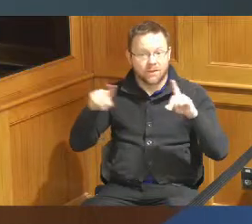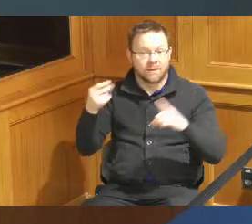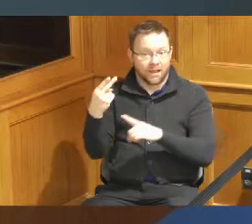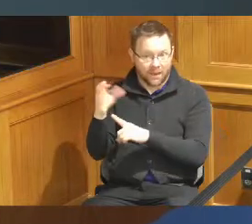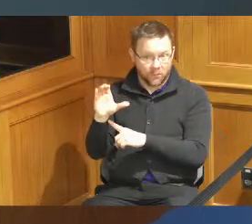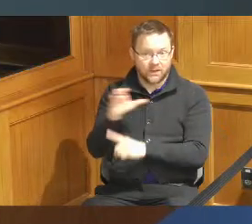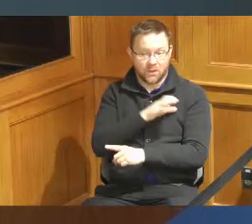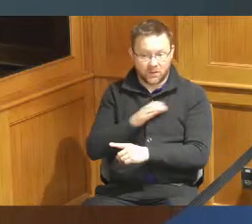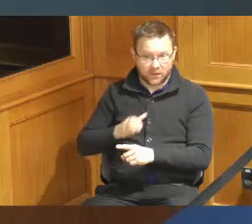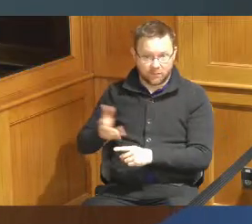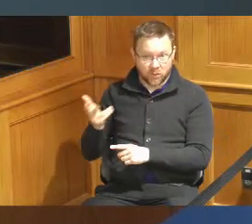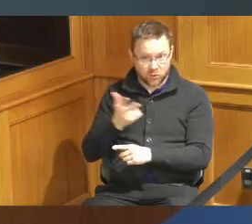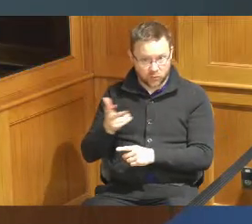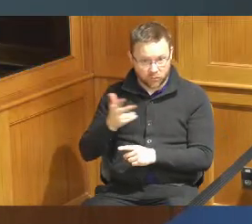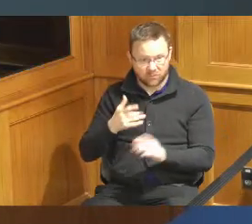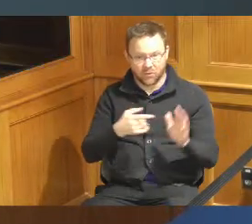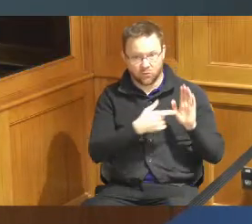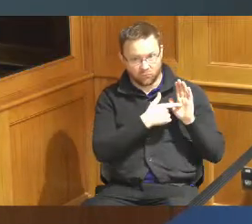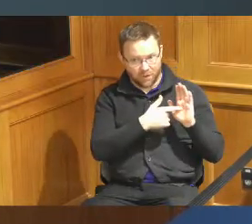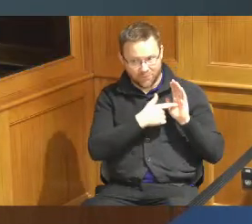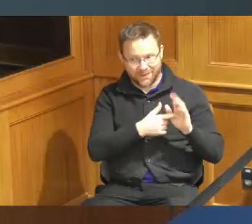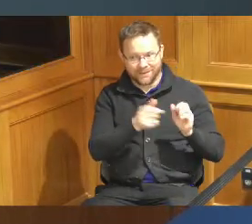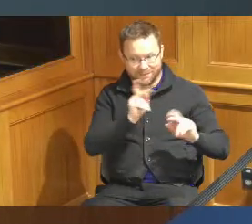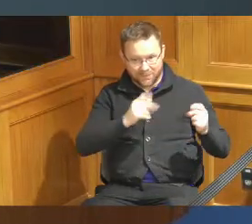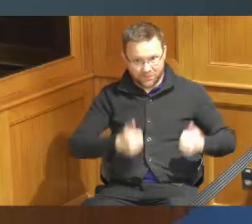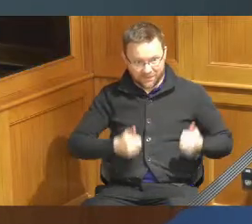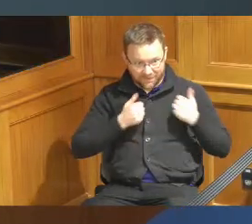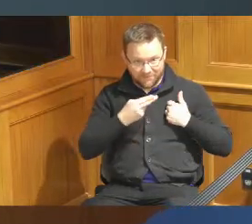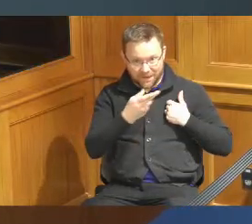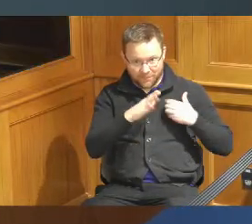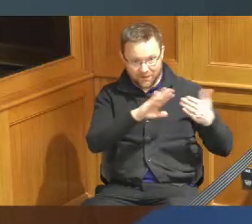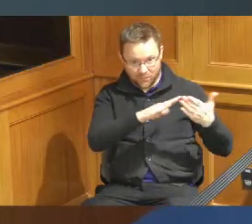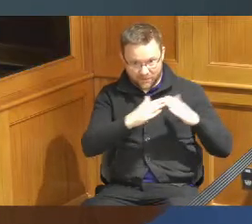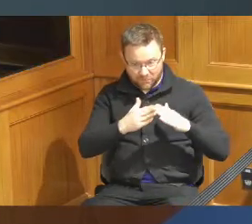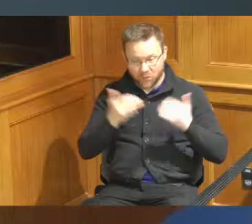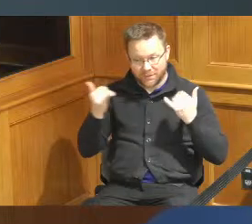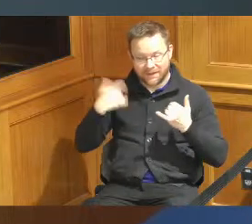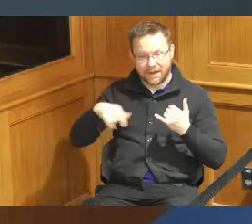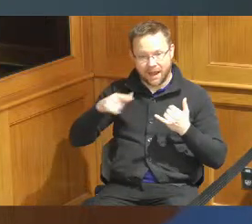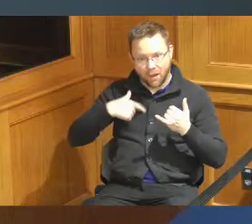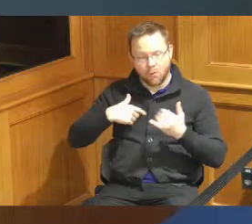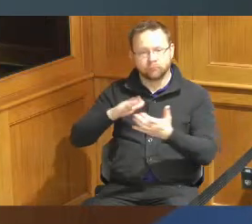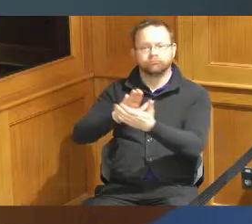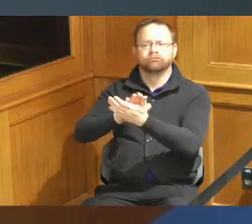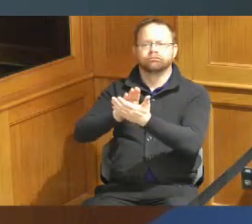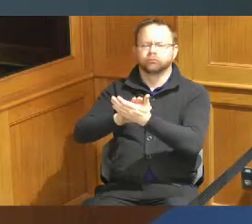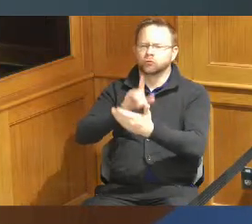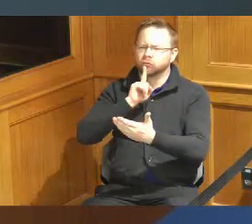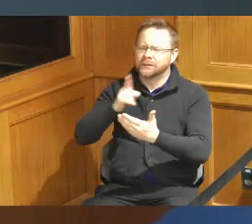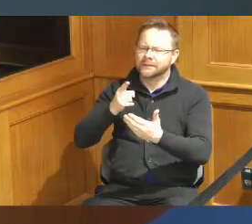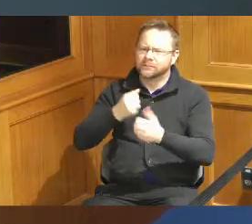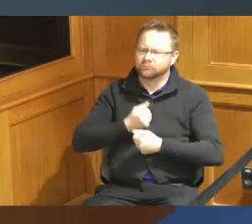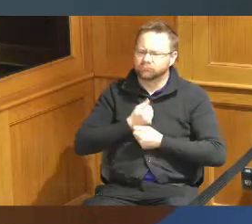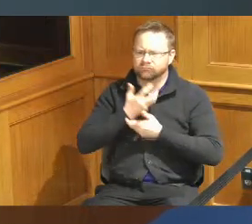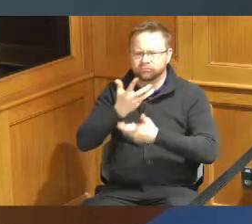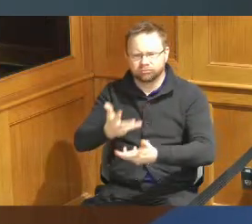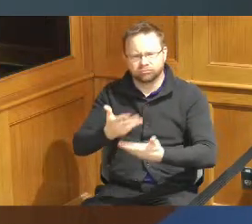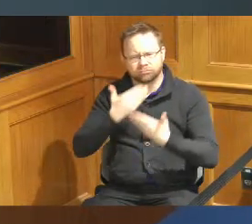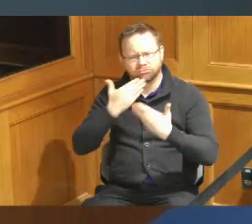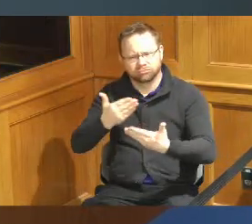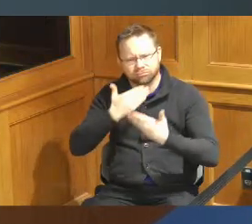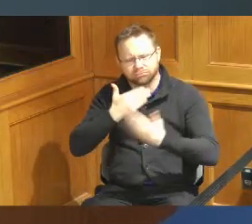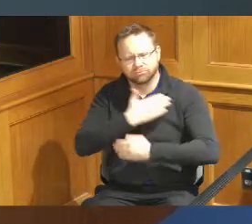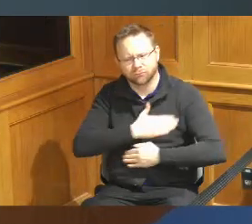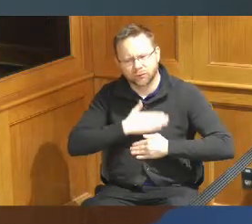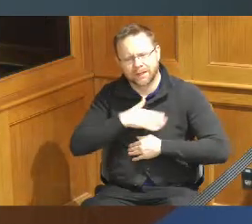Hamilton County Commissioners, on behalf of its residents and the entire community, hereby extends its deepest gratitude and appreciation to the